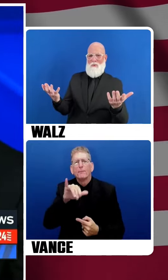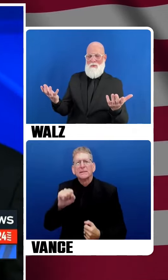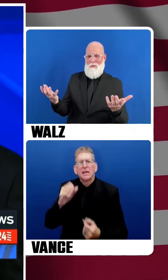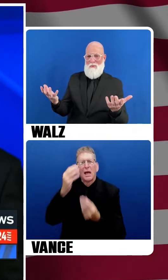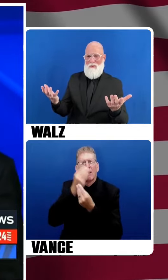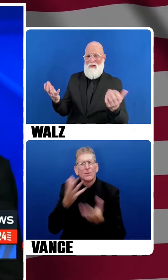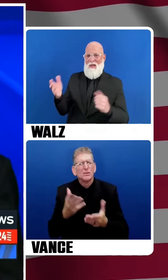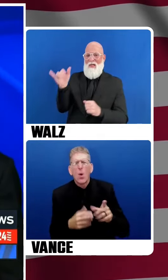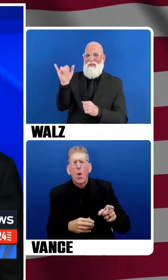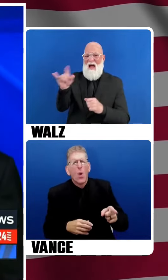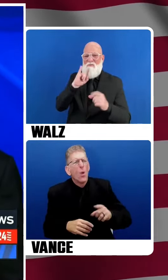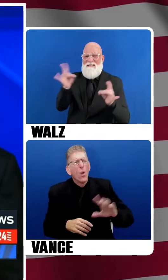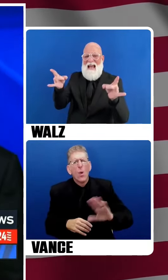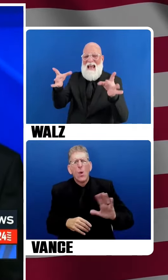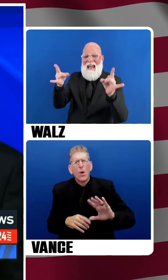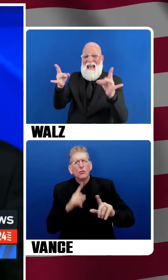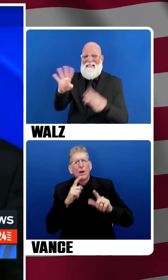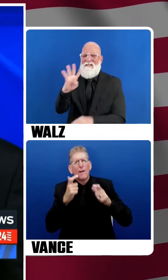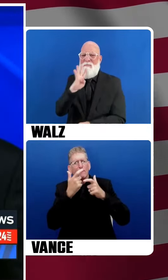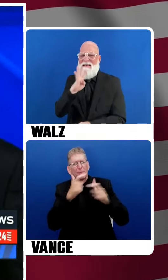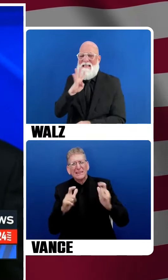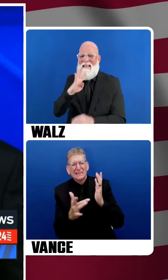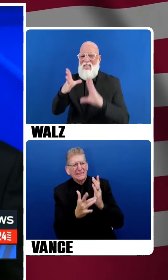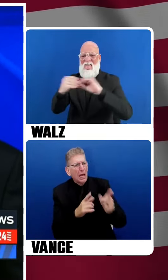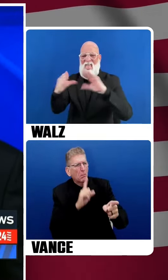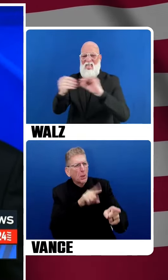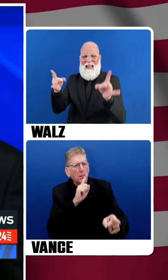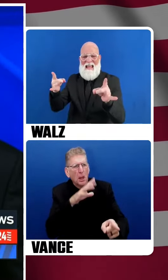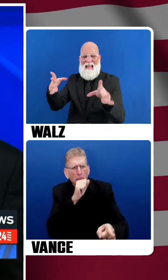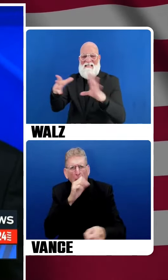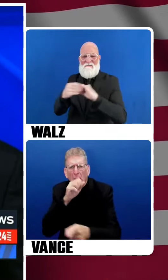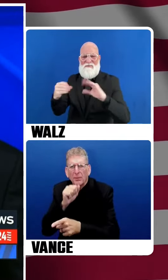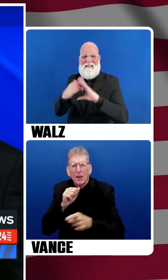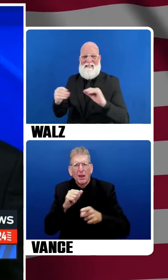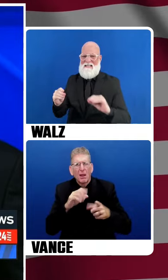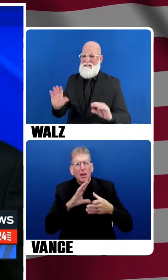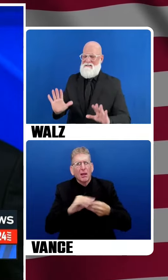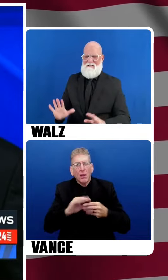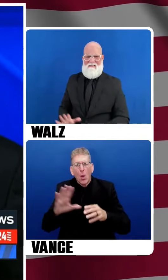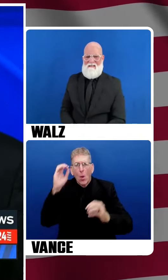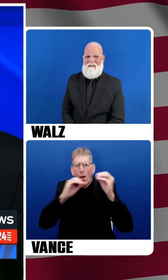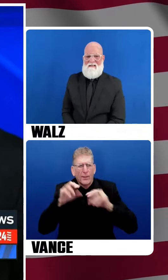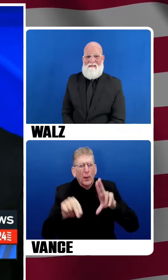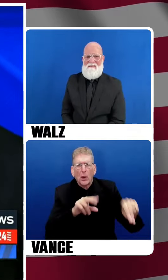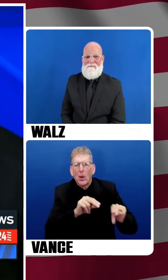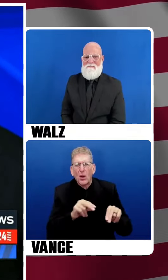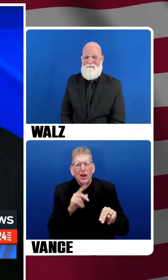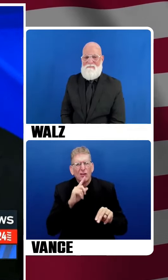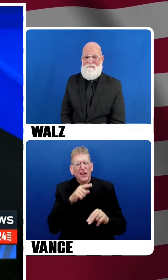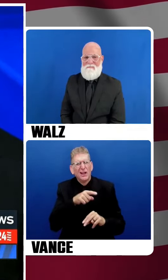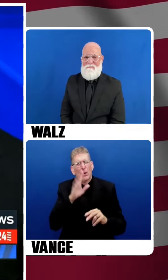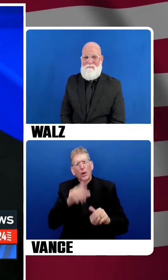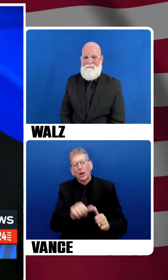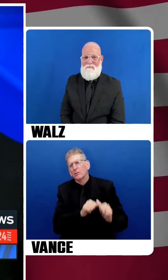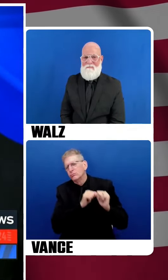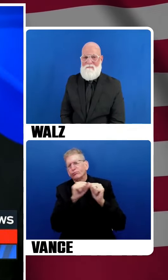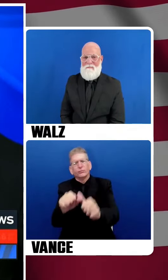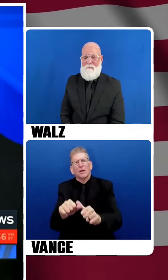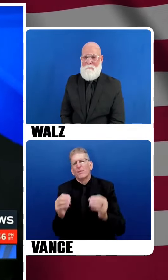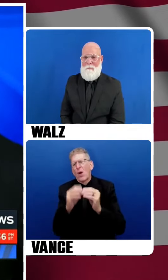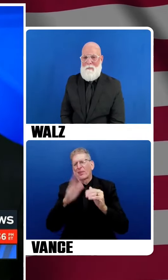from speaking their minds. That is a threat to democracy that will long outlive this present political moment. I would like Democrats and Republicans to both